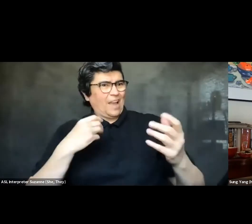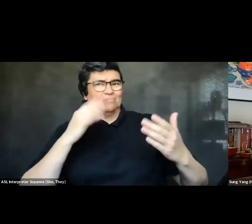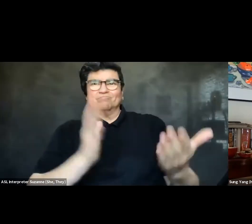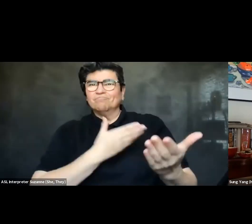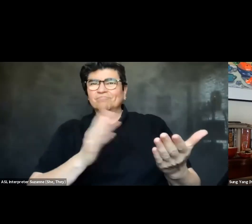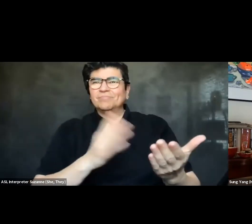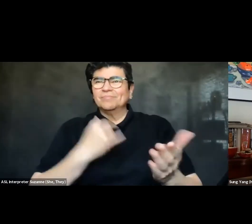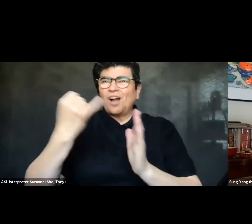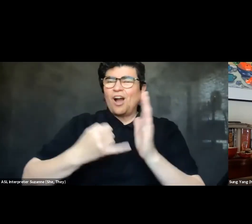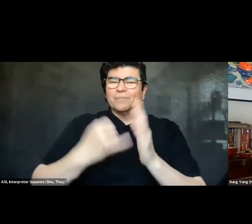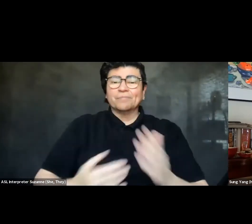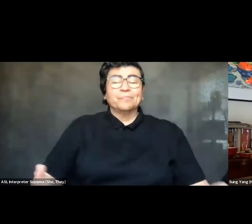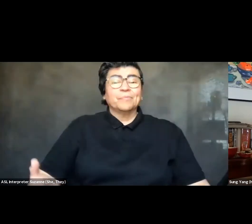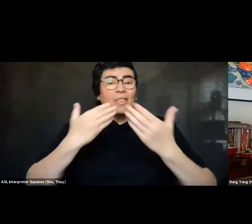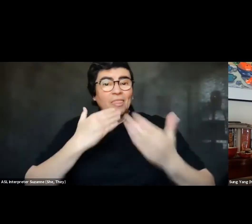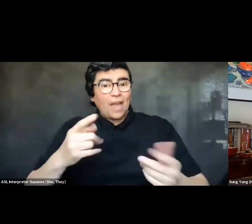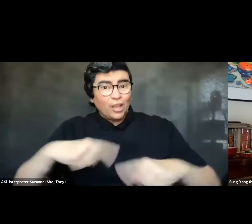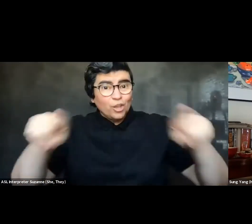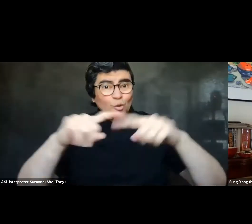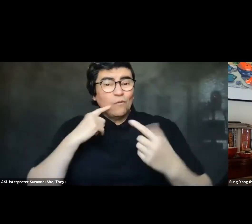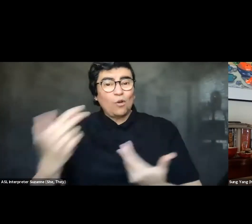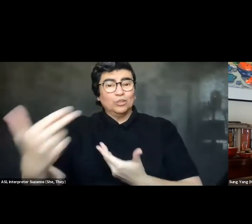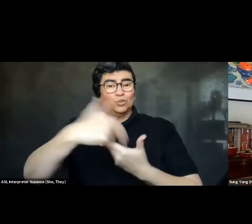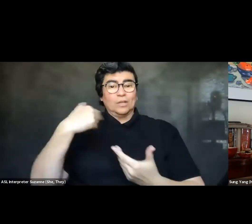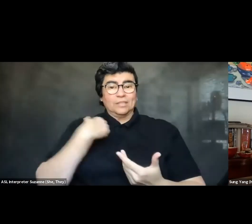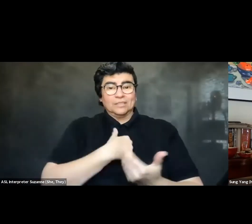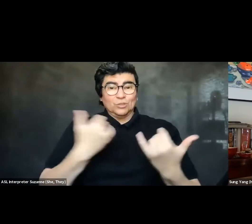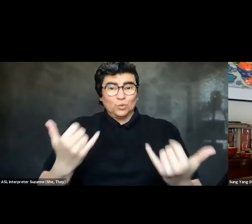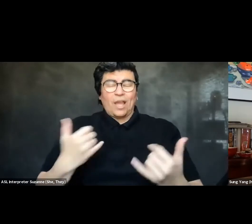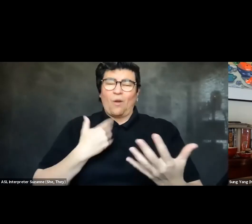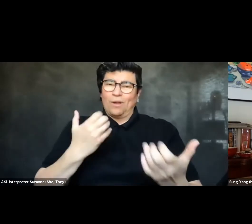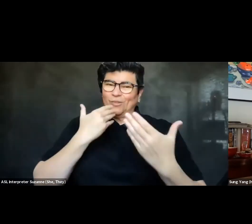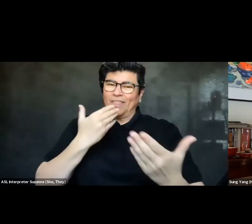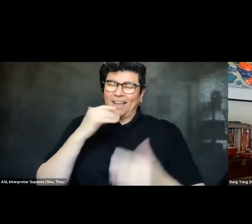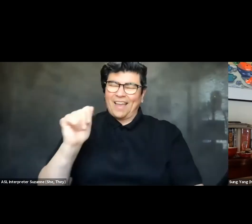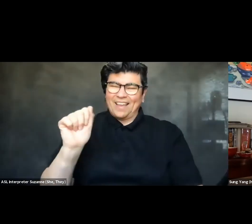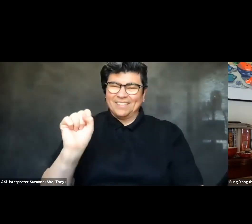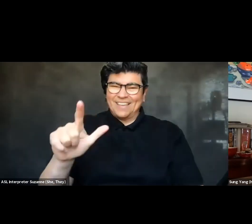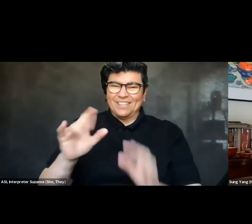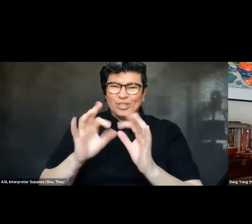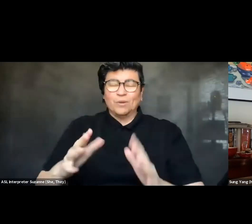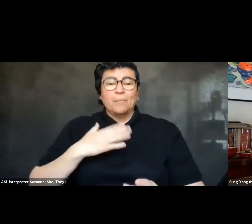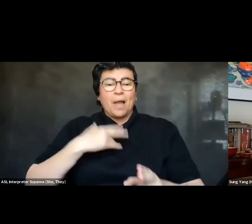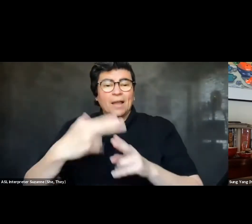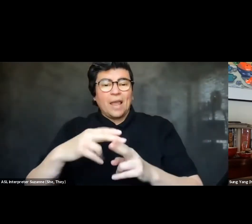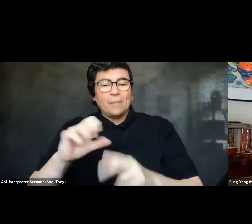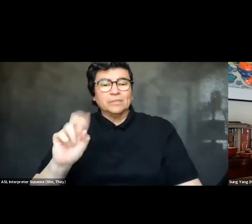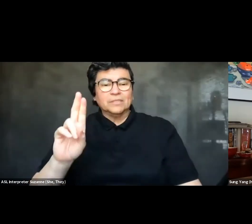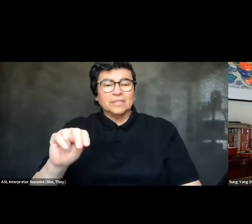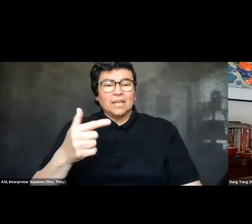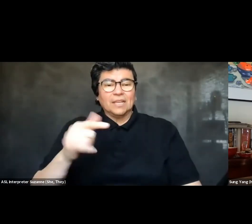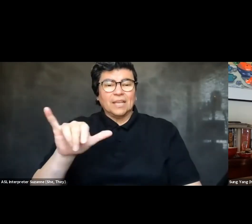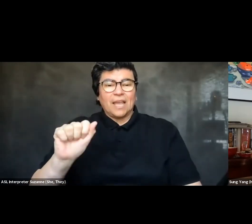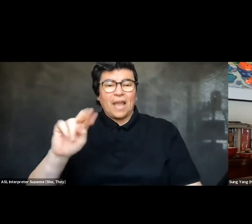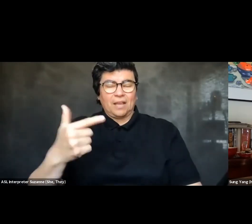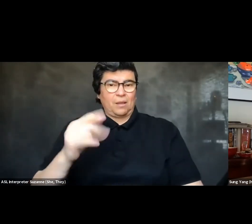for joining us today. I also want to thank our ASL interpreters. My name is Sung Yang, and I am the board